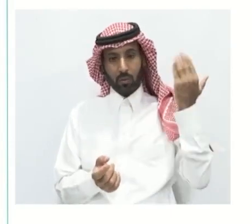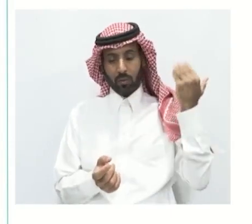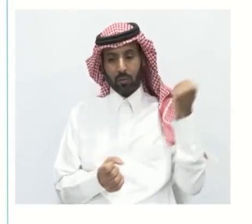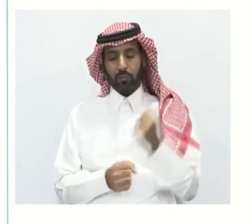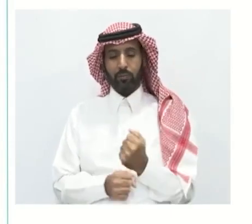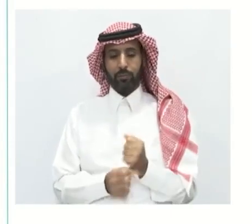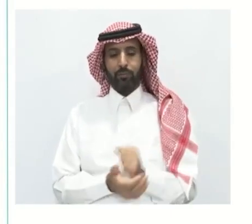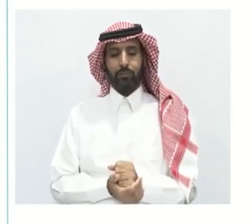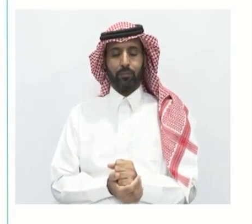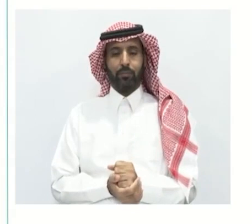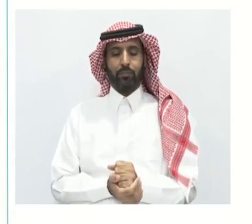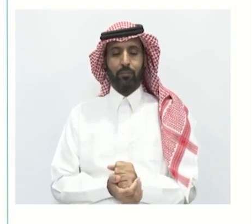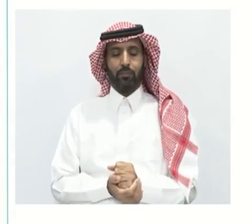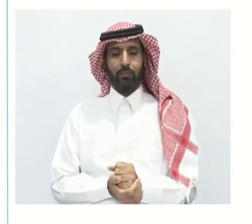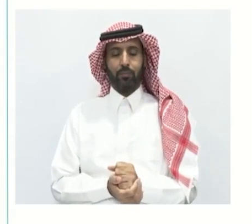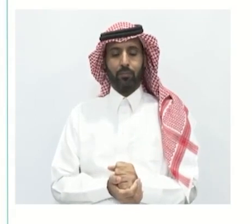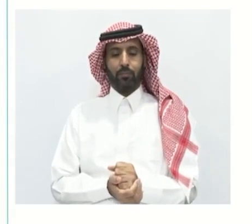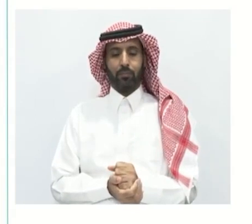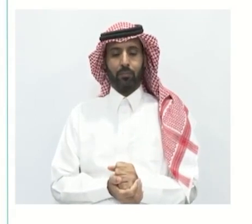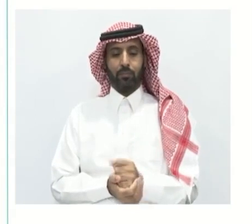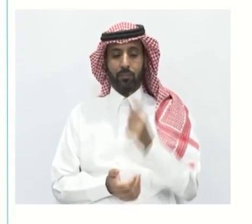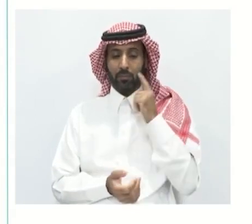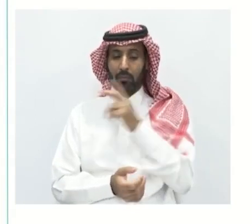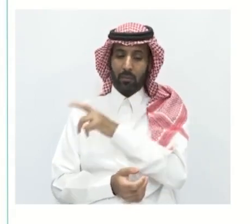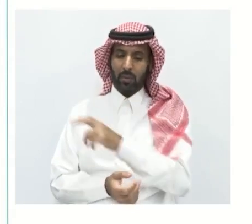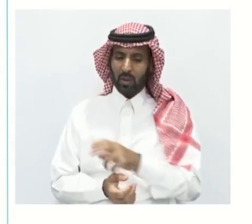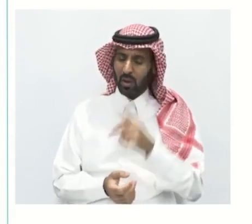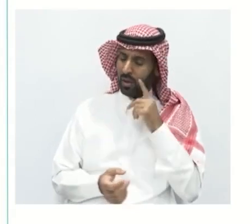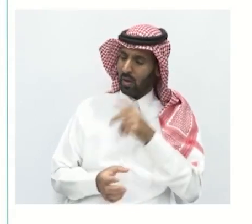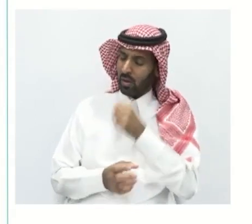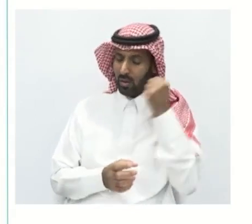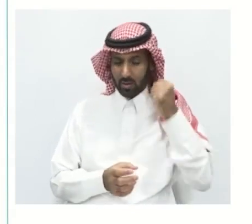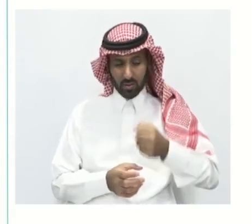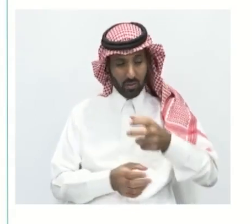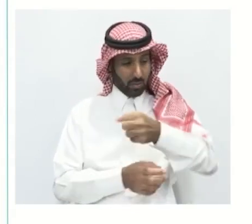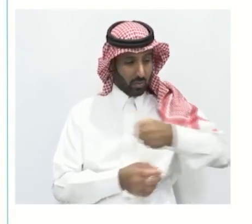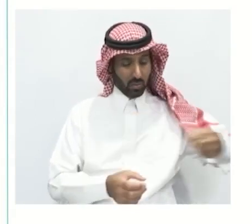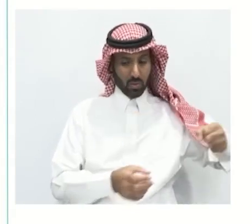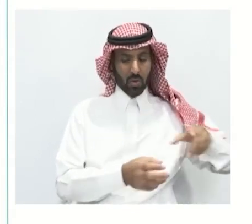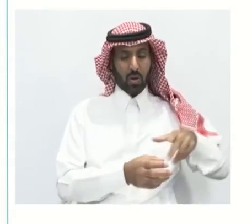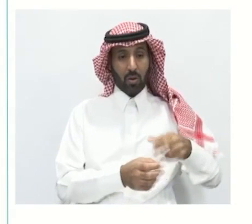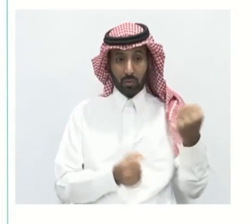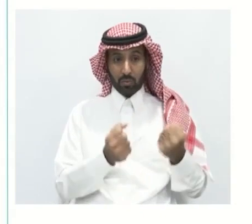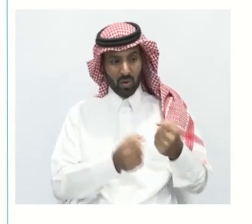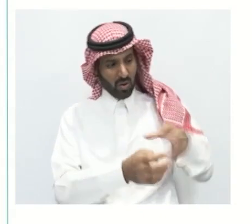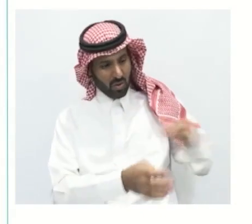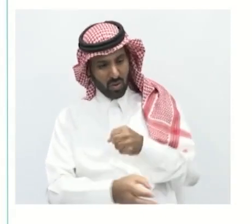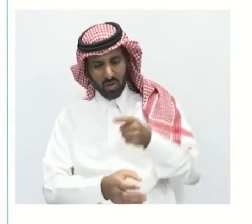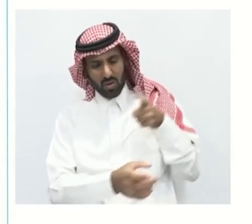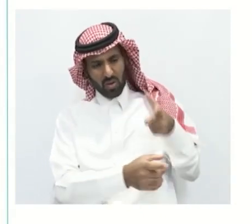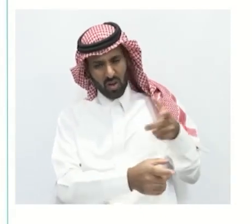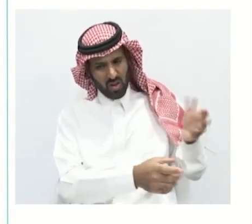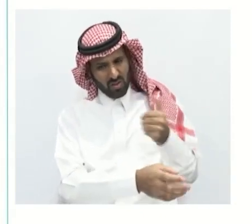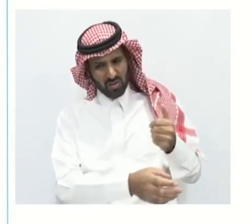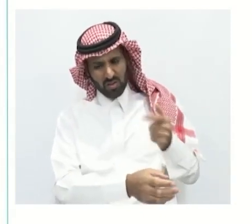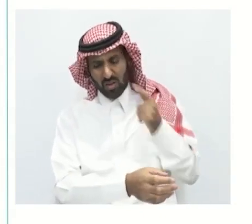past. For example, the first one, the armed robber stole a car yesterday. Yesterday. If you remove the